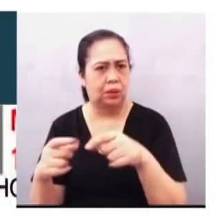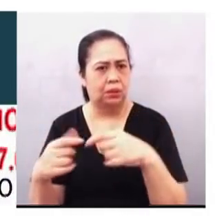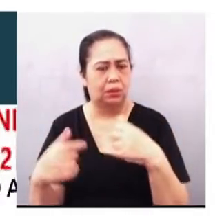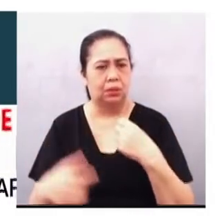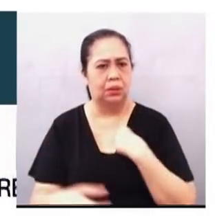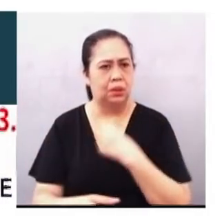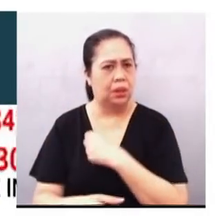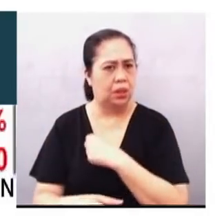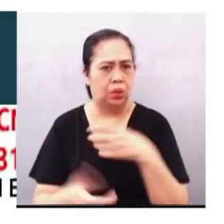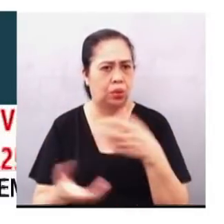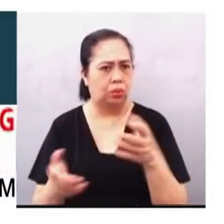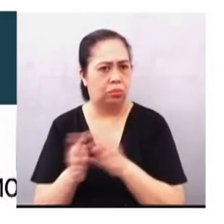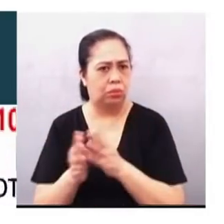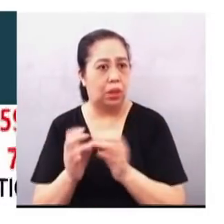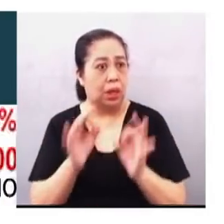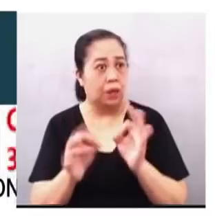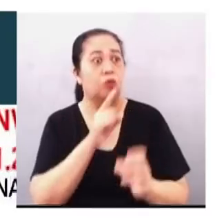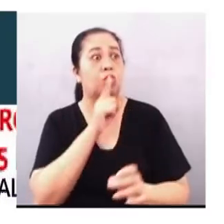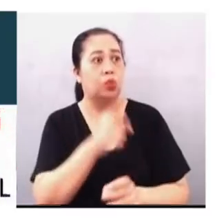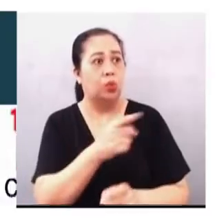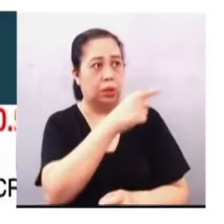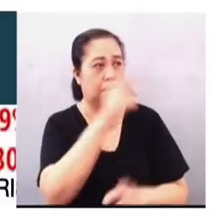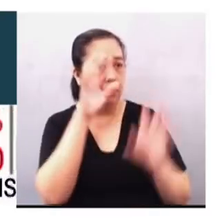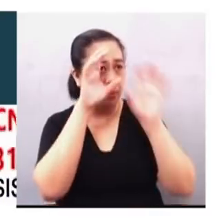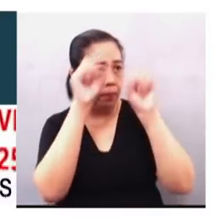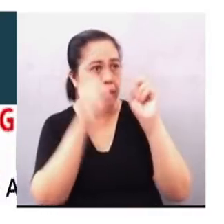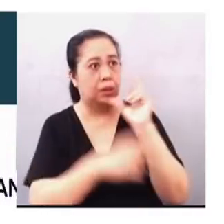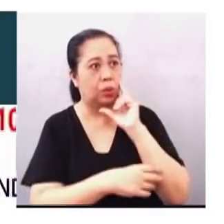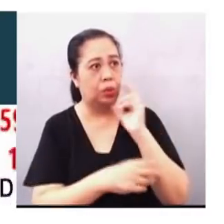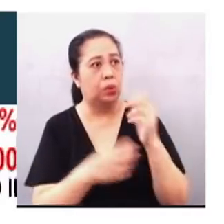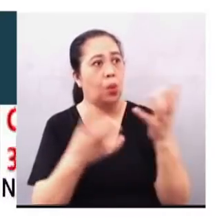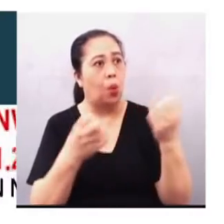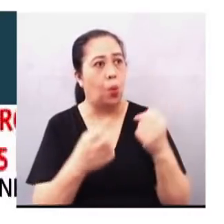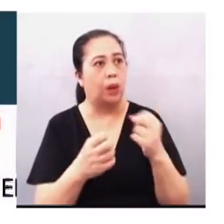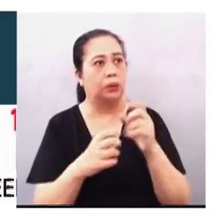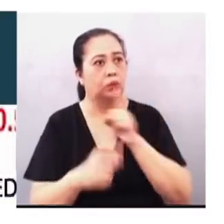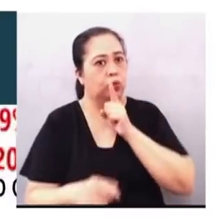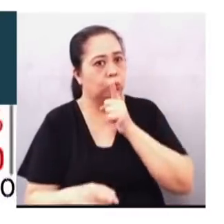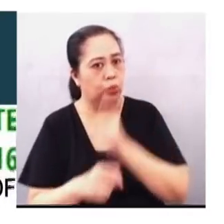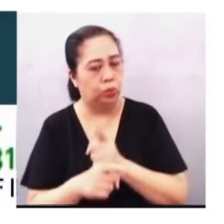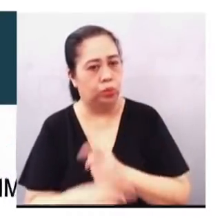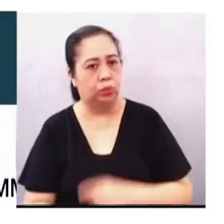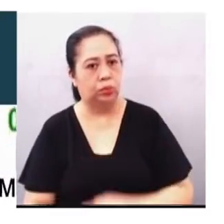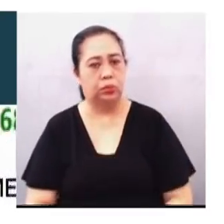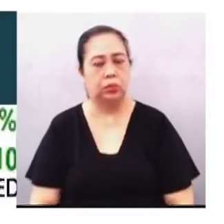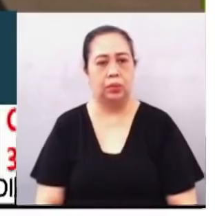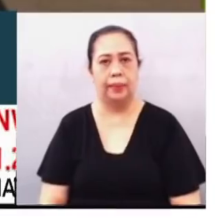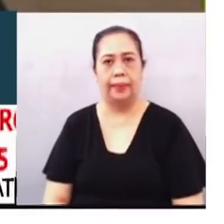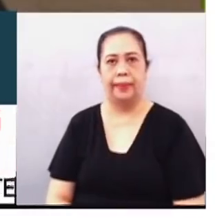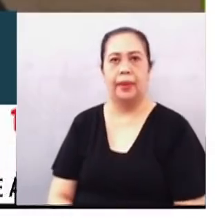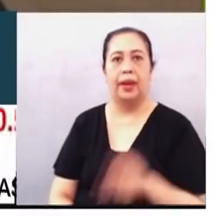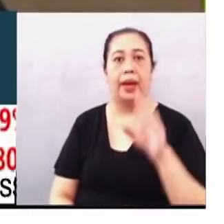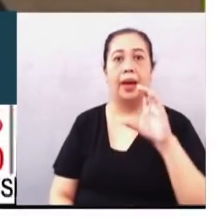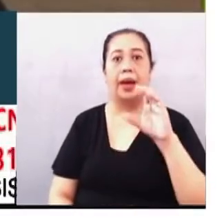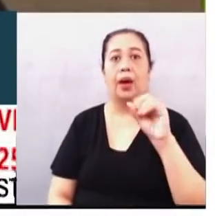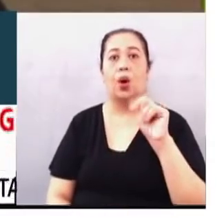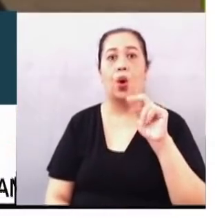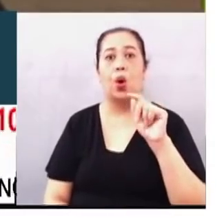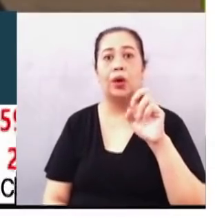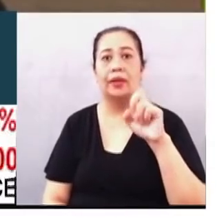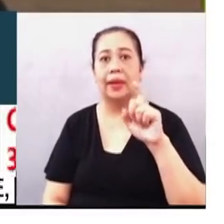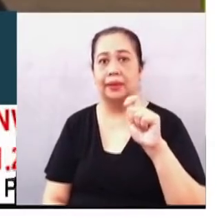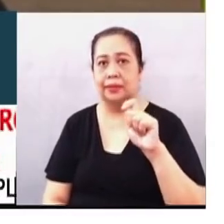hearing? Kung katotohanan lamang po ang pinag-uusapan dito, Senator. Well, the context there, Carmina, is very